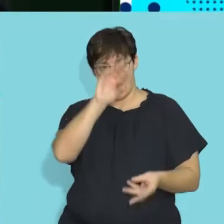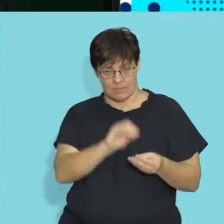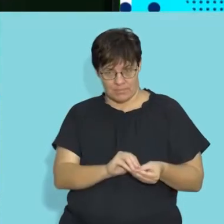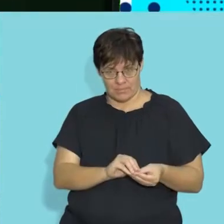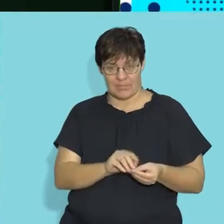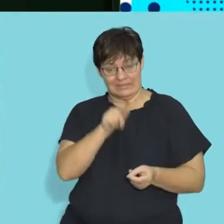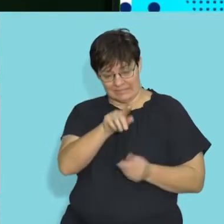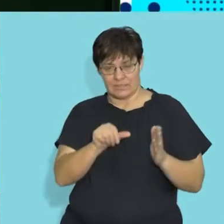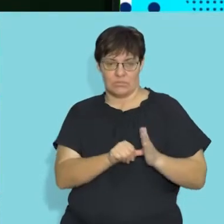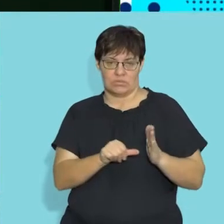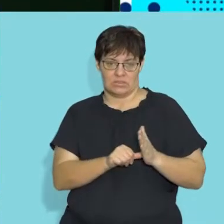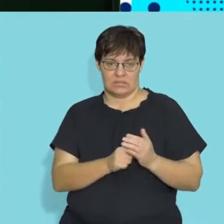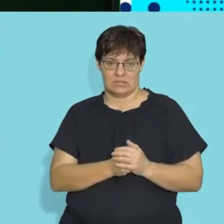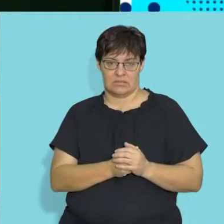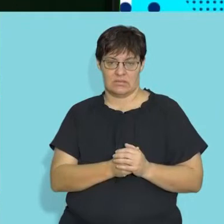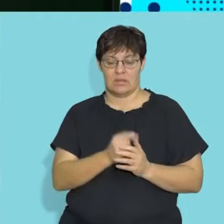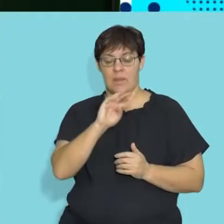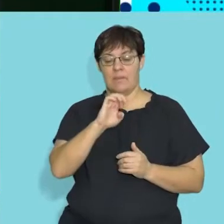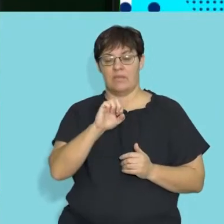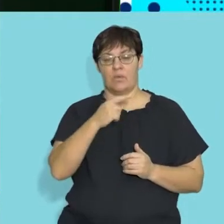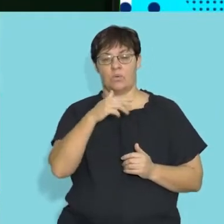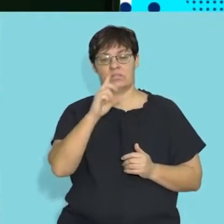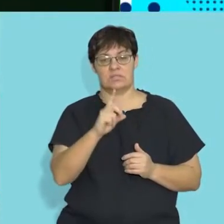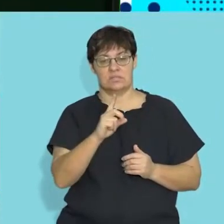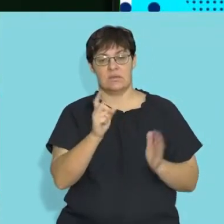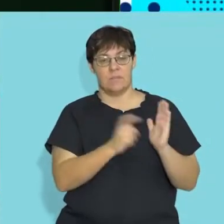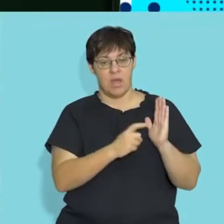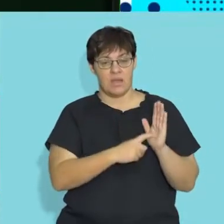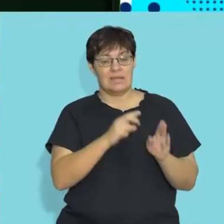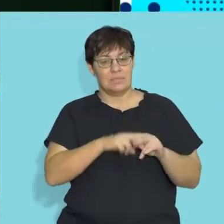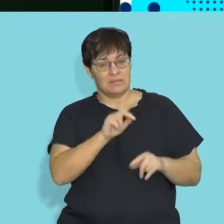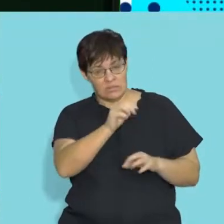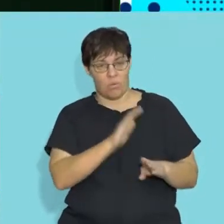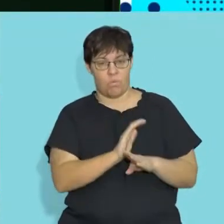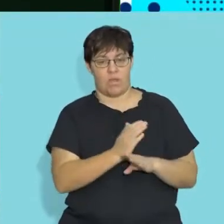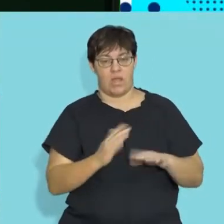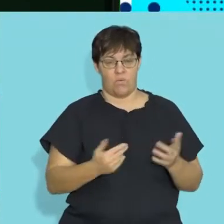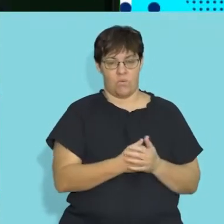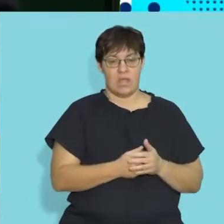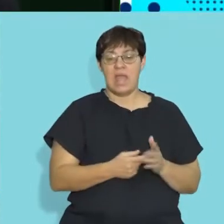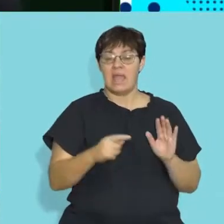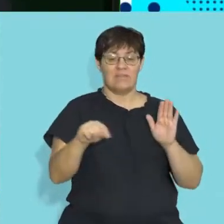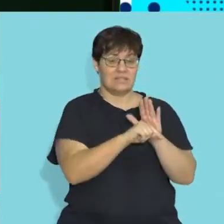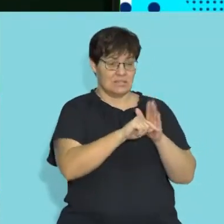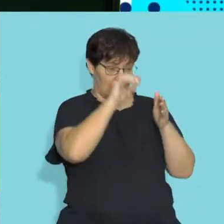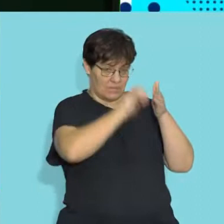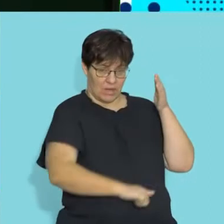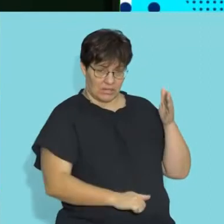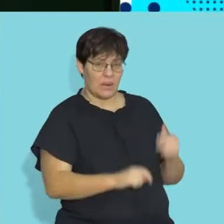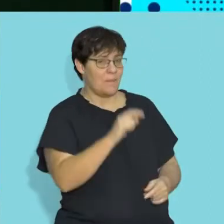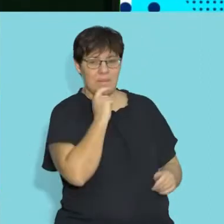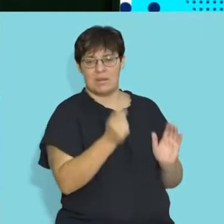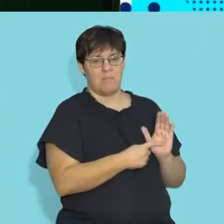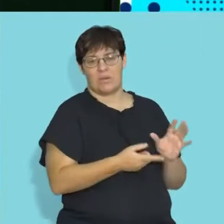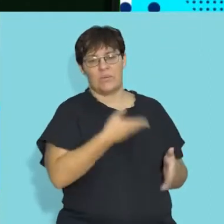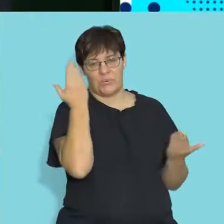incorrect, but the fact that you added, now that is important. The method mark is related to your operation. If you